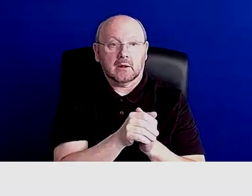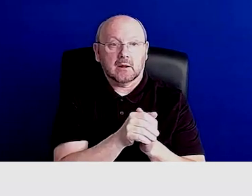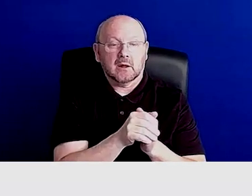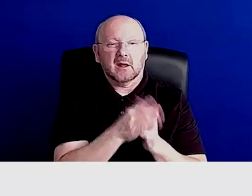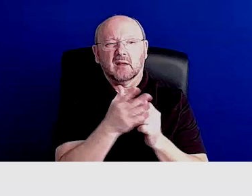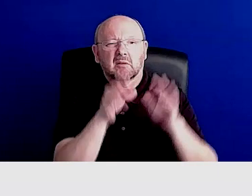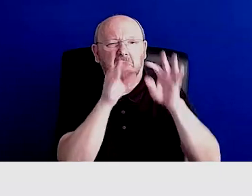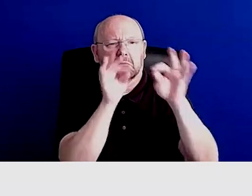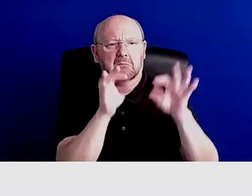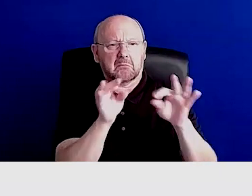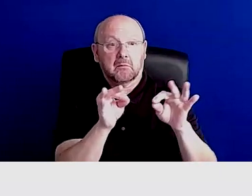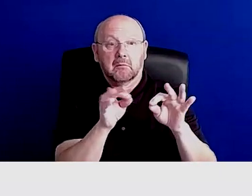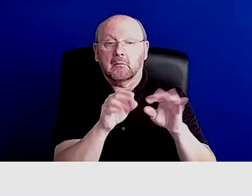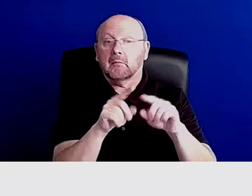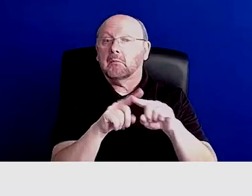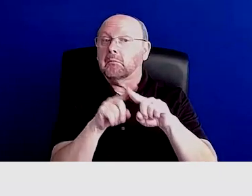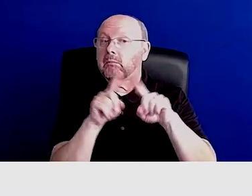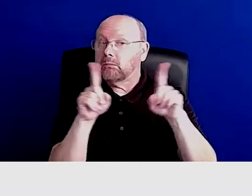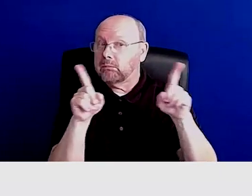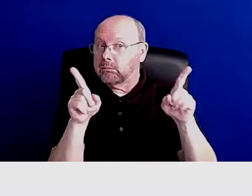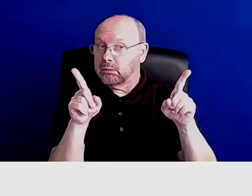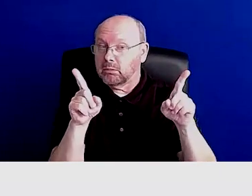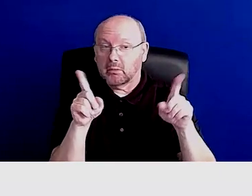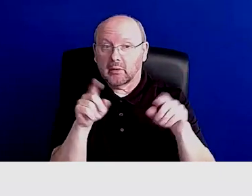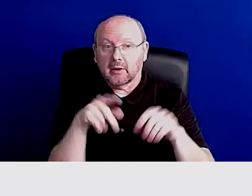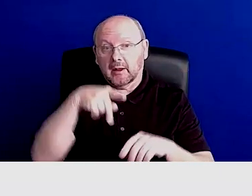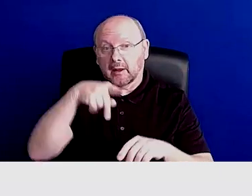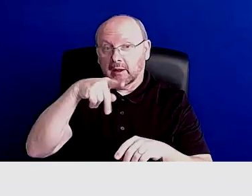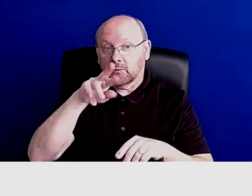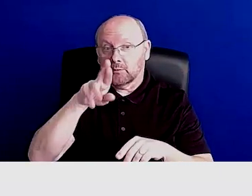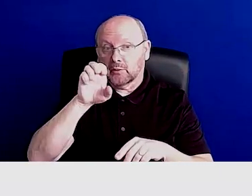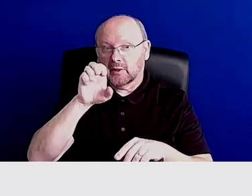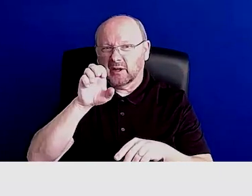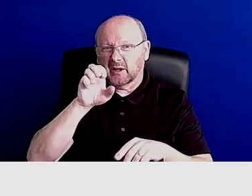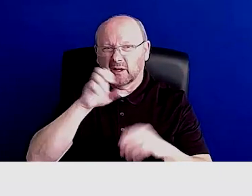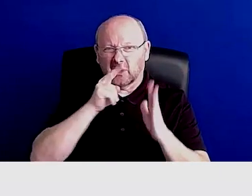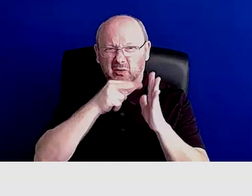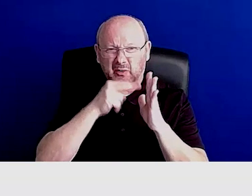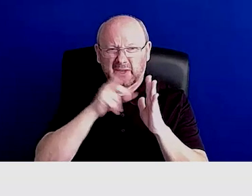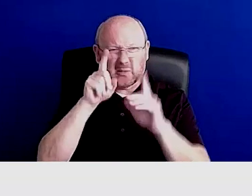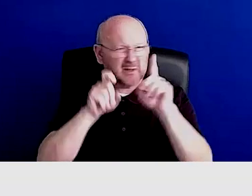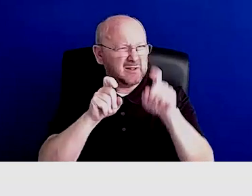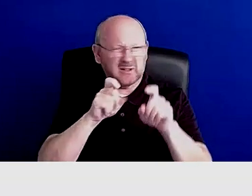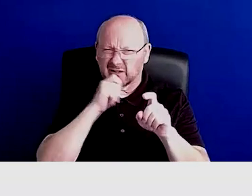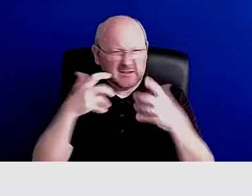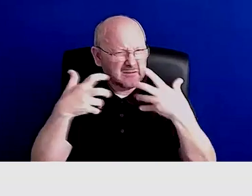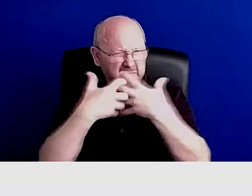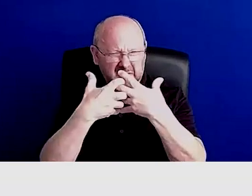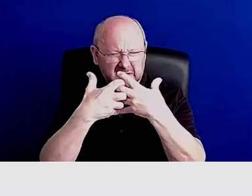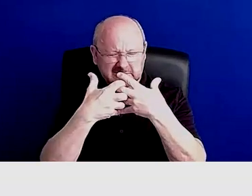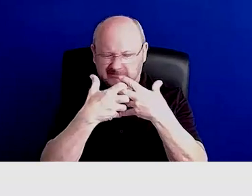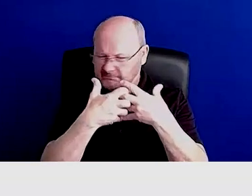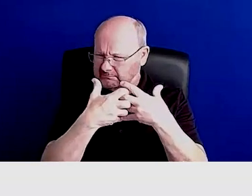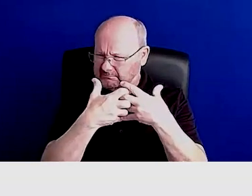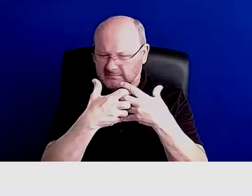thing. However, the pre-reading questions are not pre-reading questions. Okay, so how does the